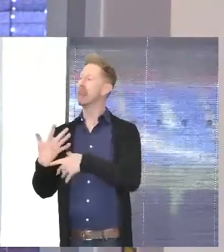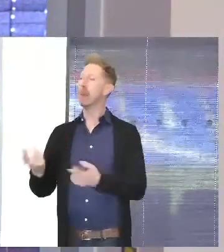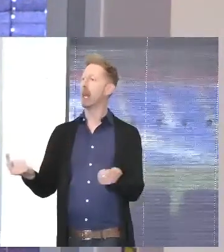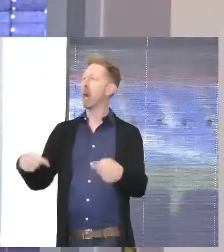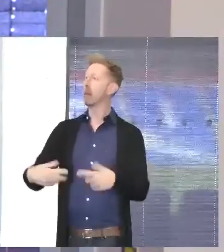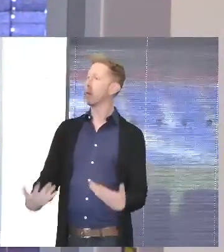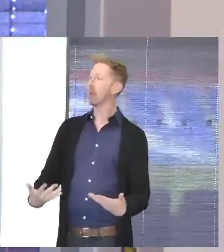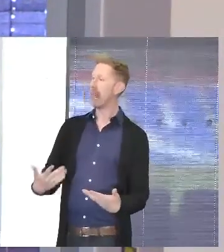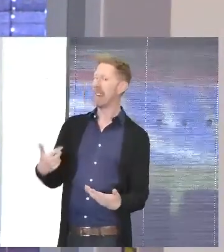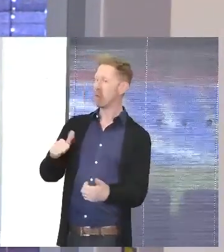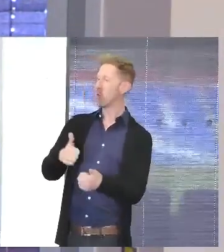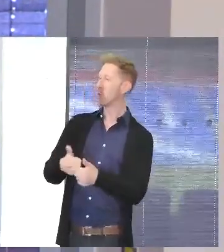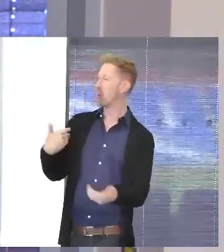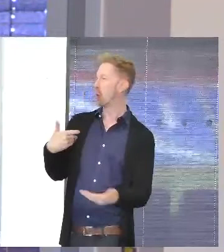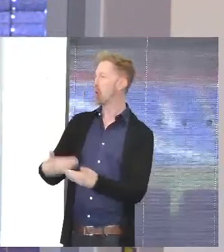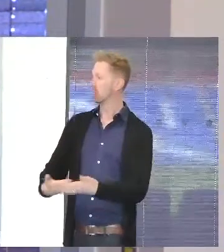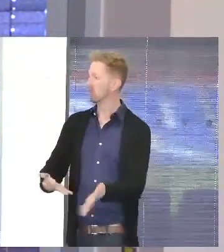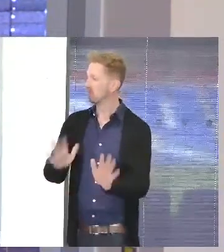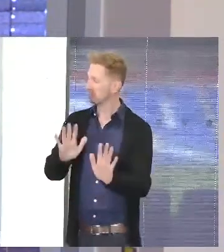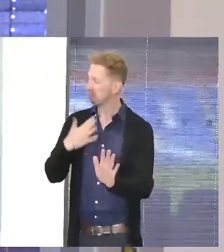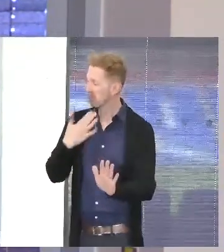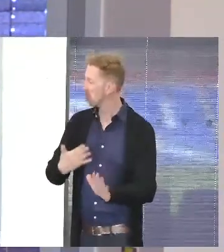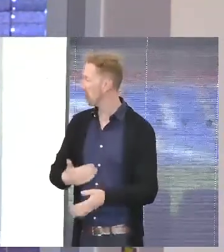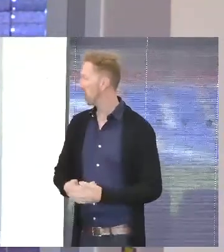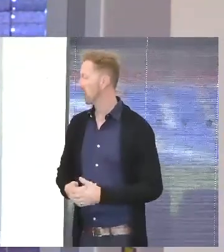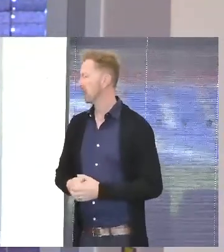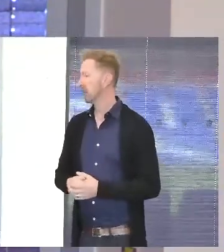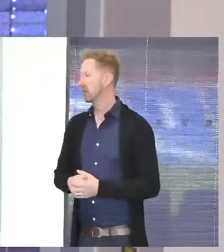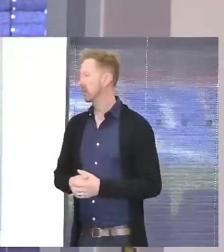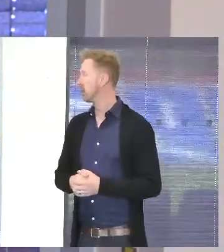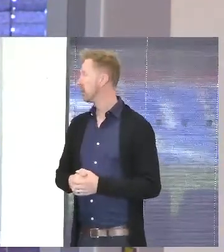year. So, first of all,